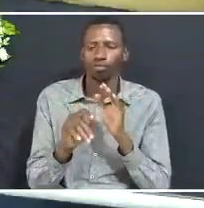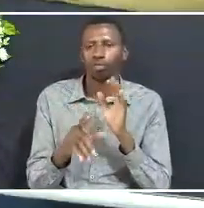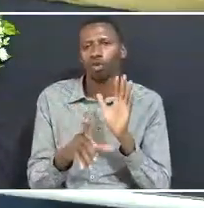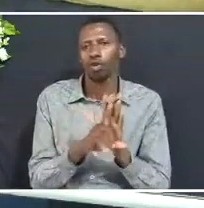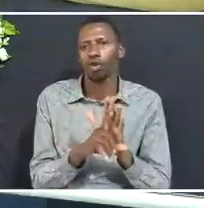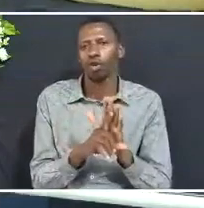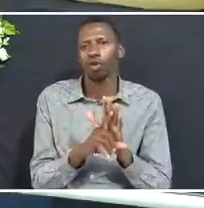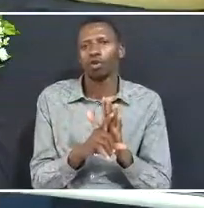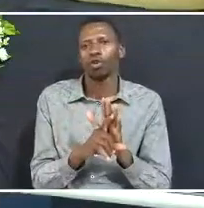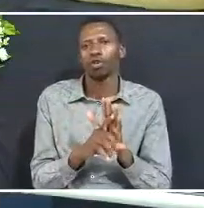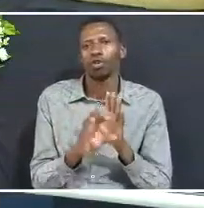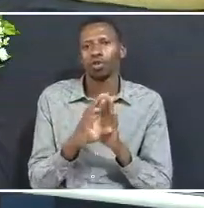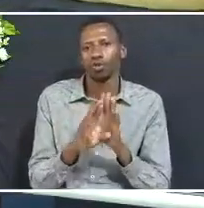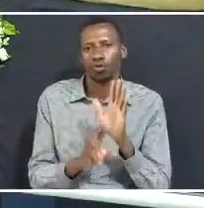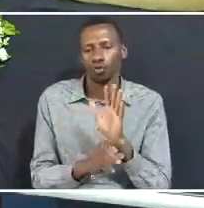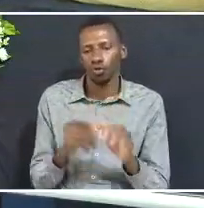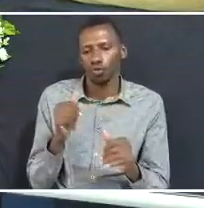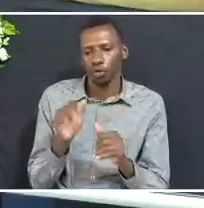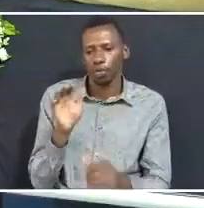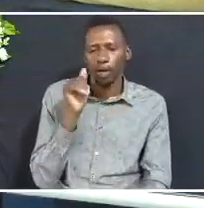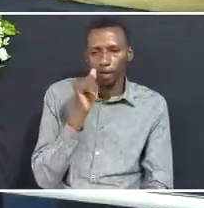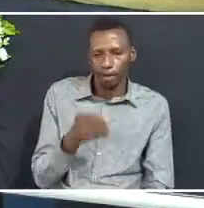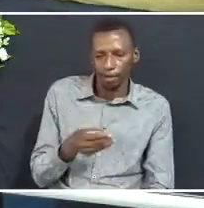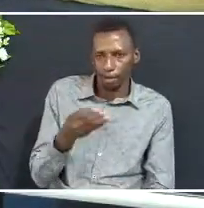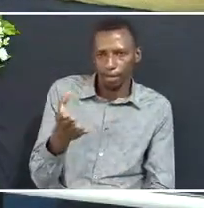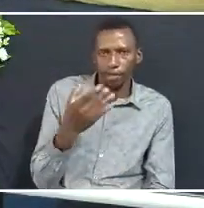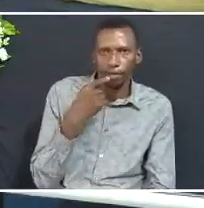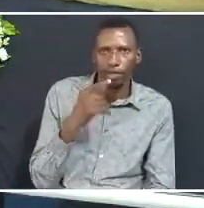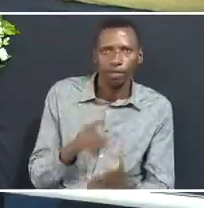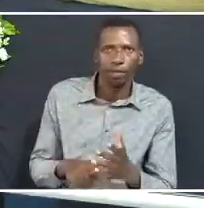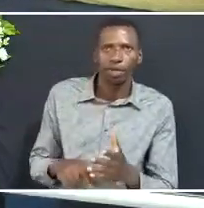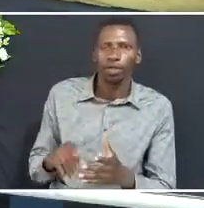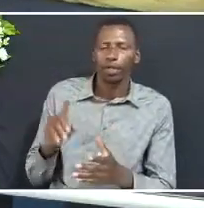home. And so they remembered that however fast we are moving,